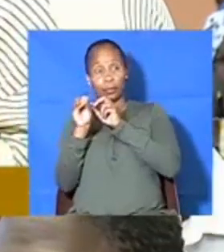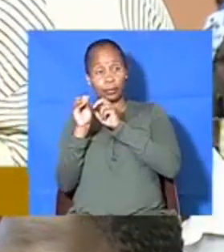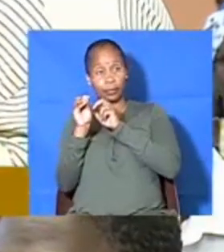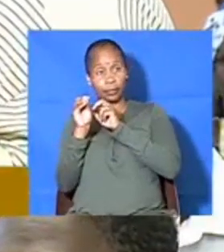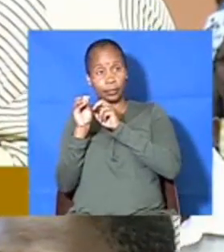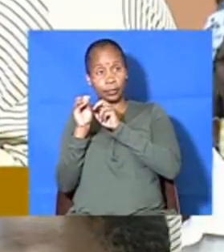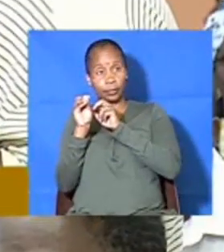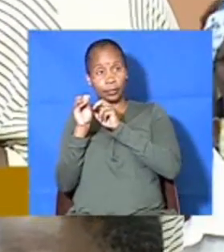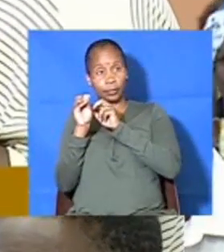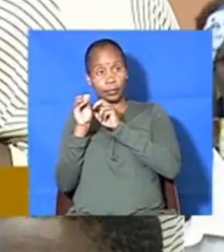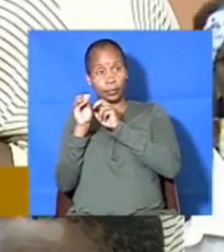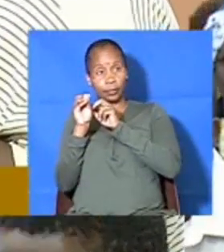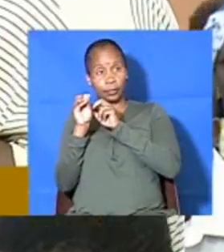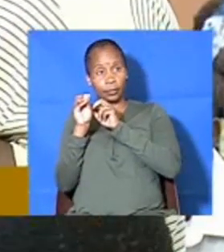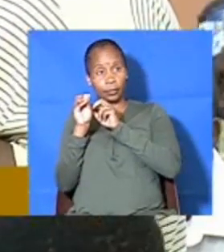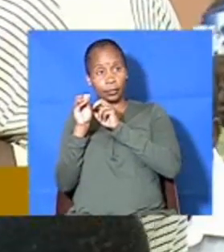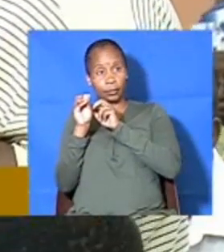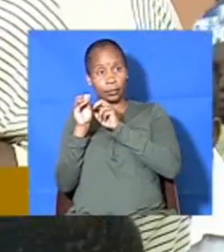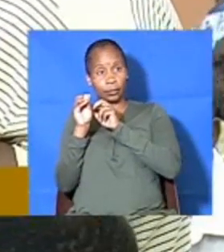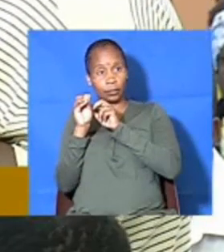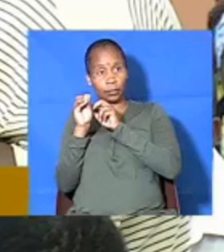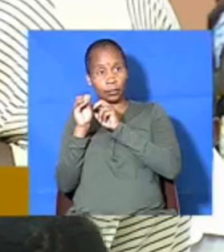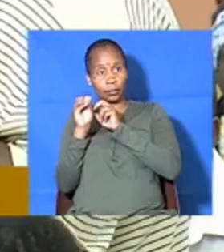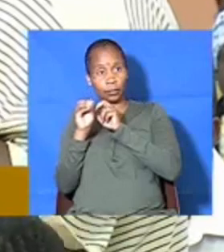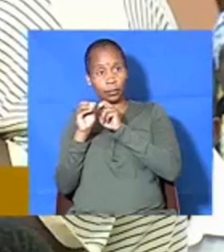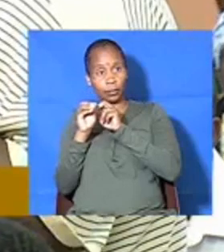would like to indicate